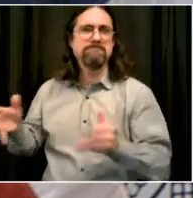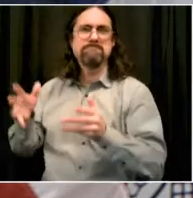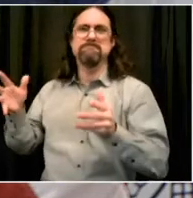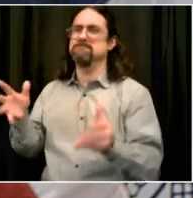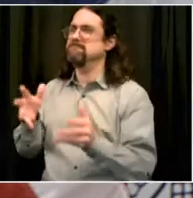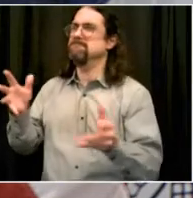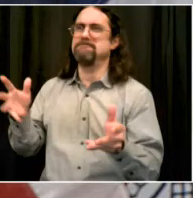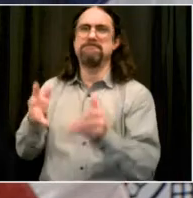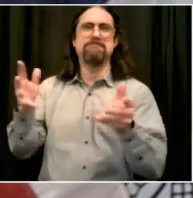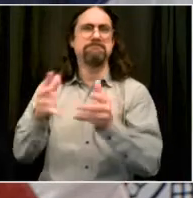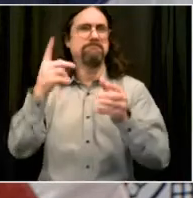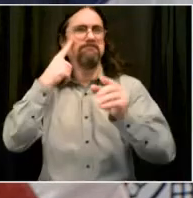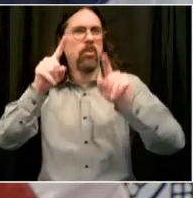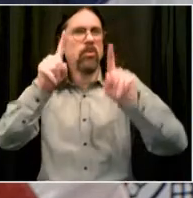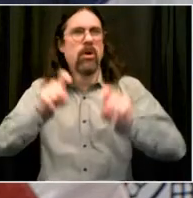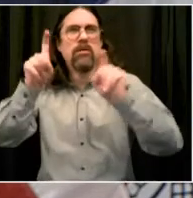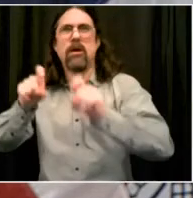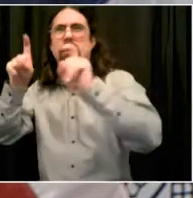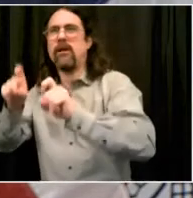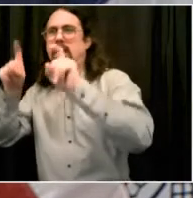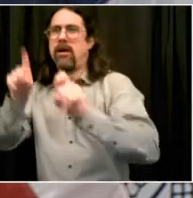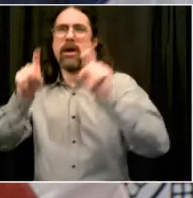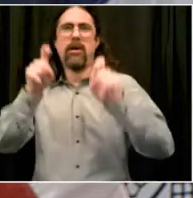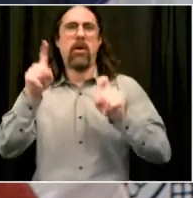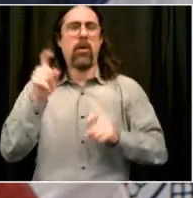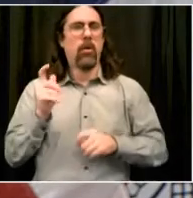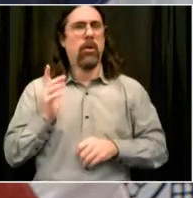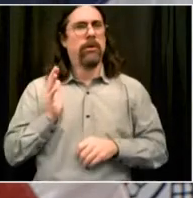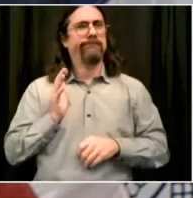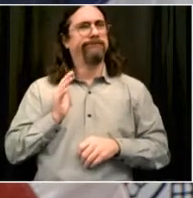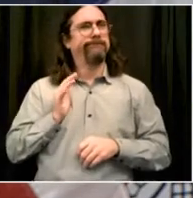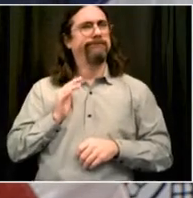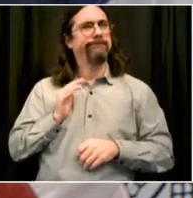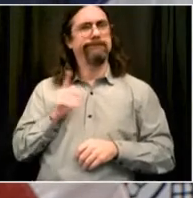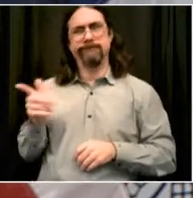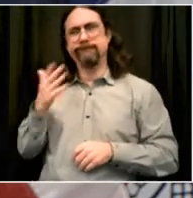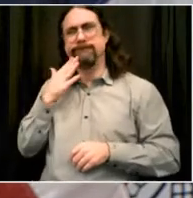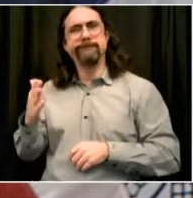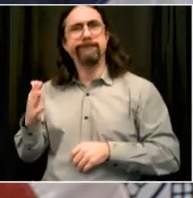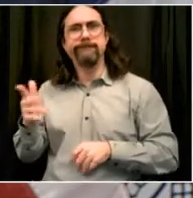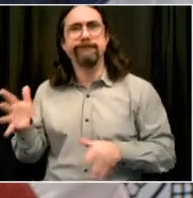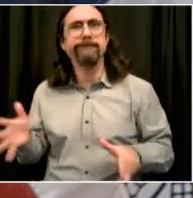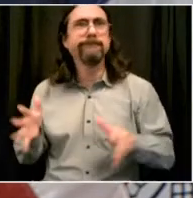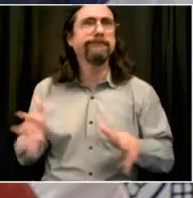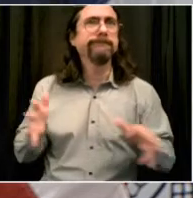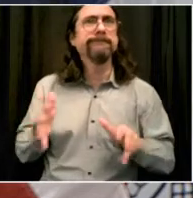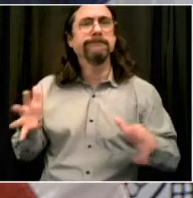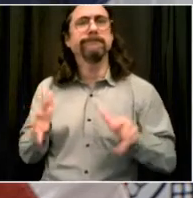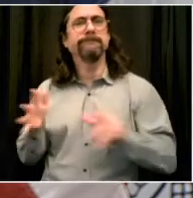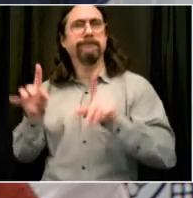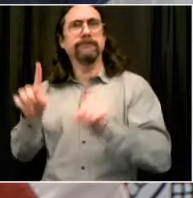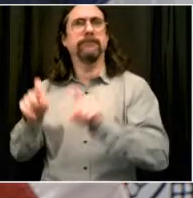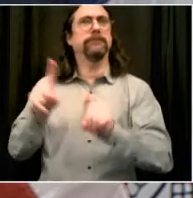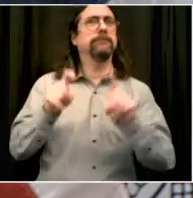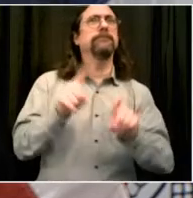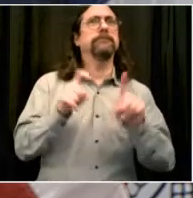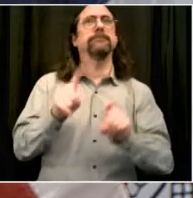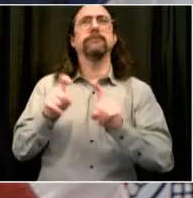and we need to either see them be handled very differently with really clear limits and precautions or not happen at all.